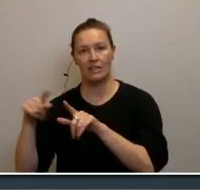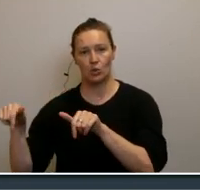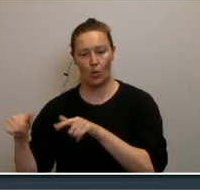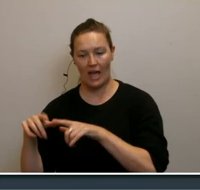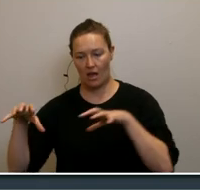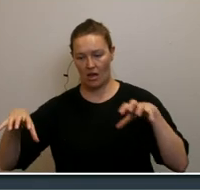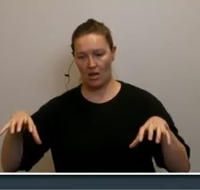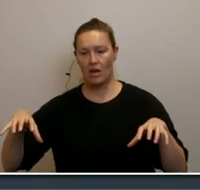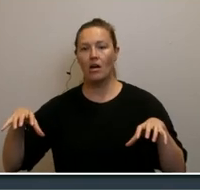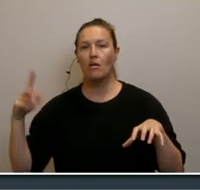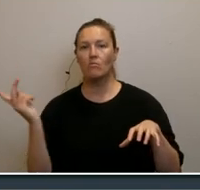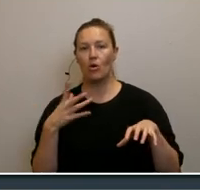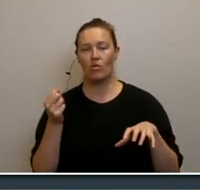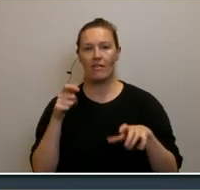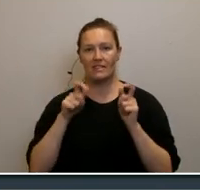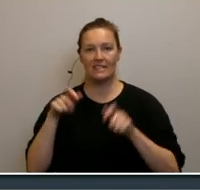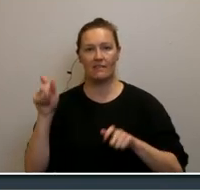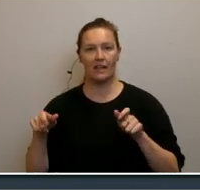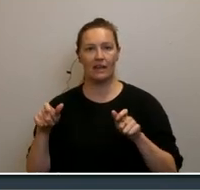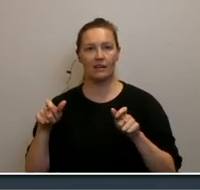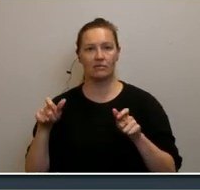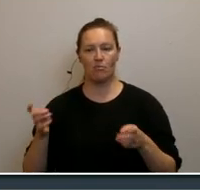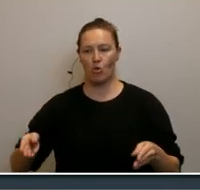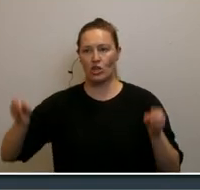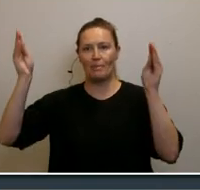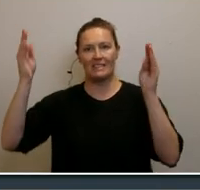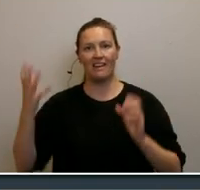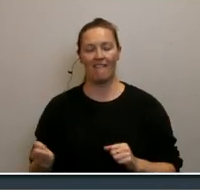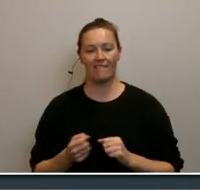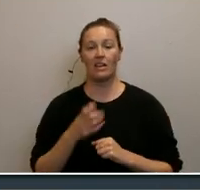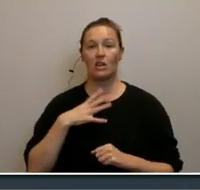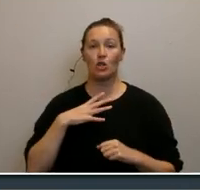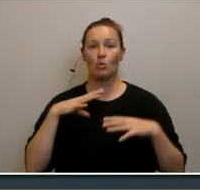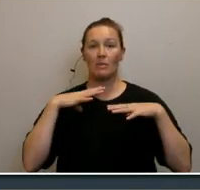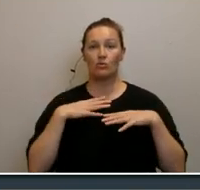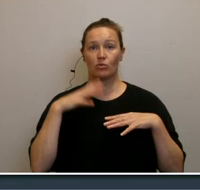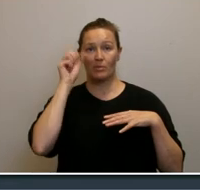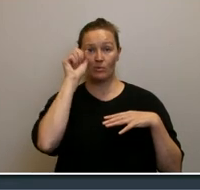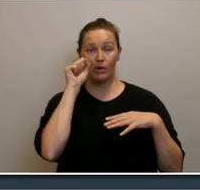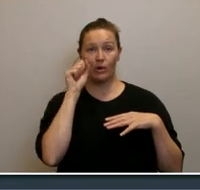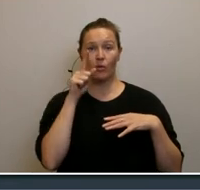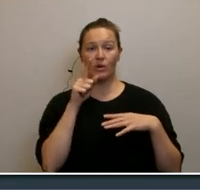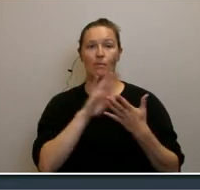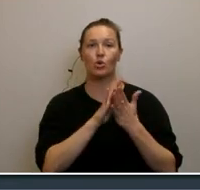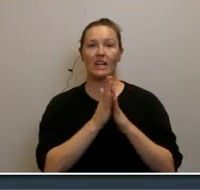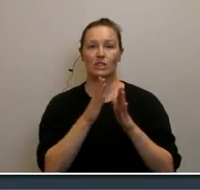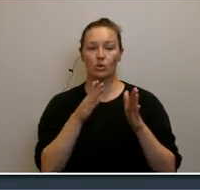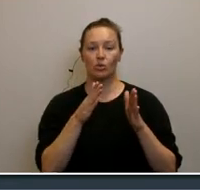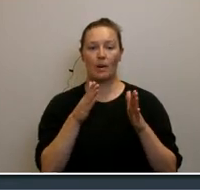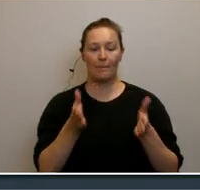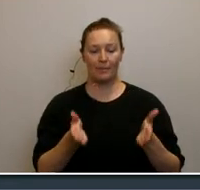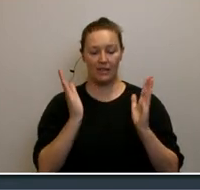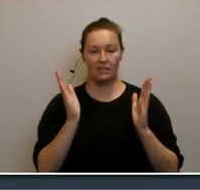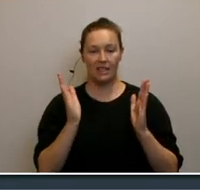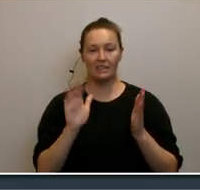other civic monuments. The Women's Rest Memorial was a practical building sited on Memorial